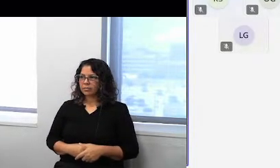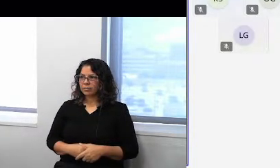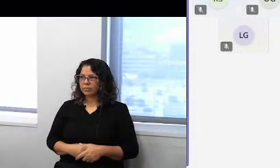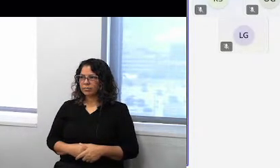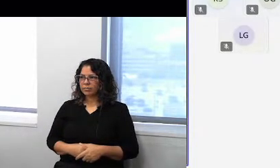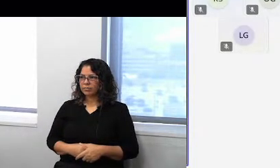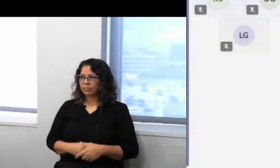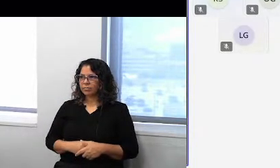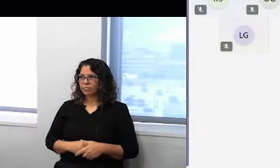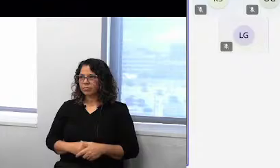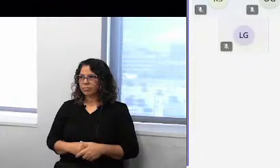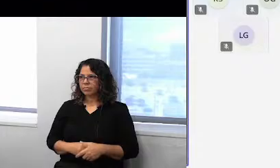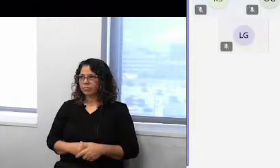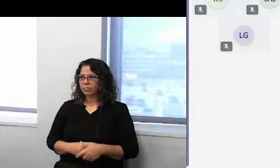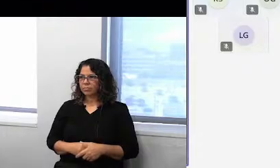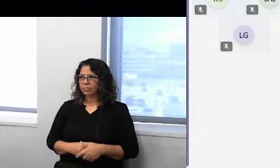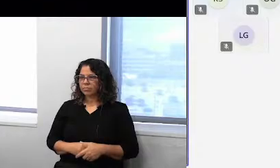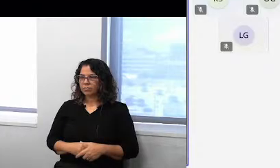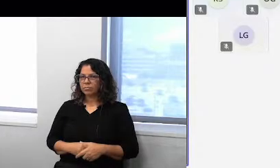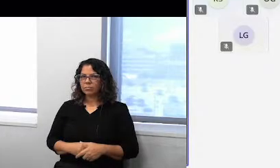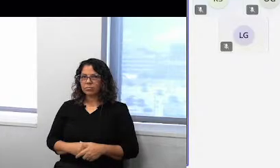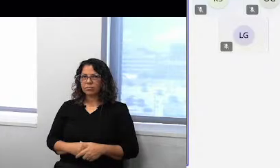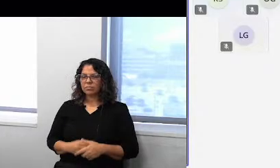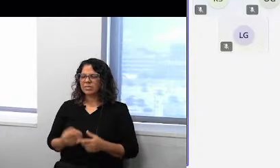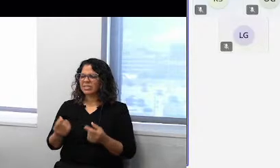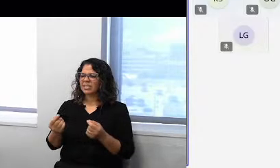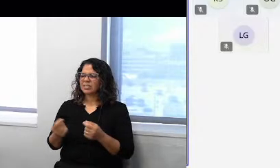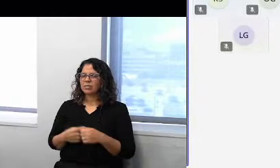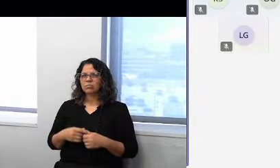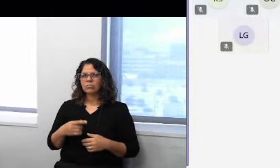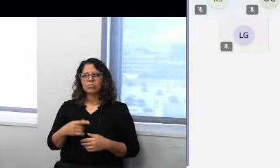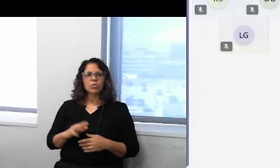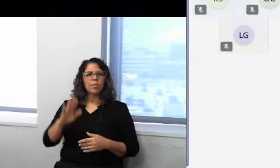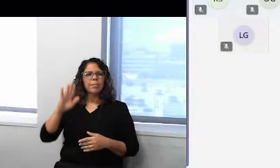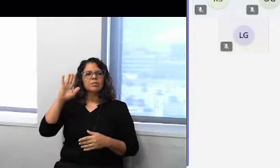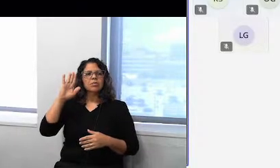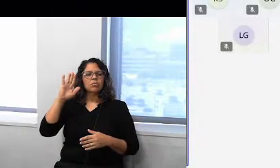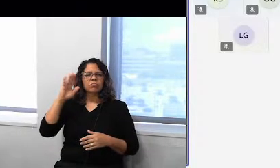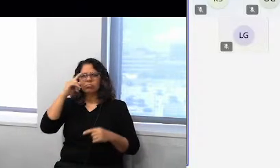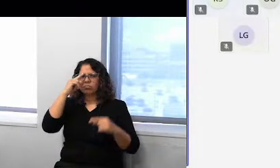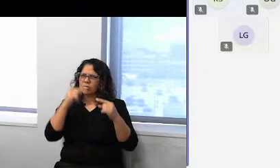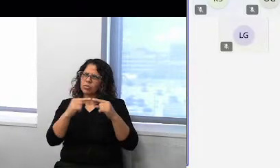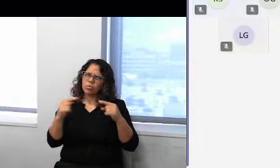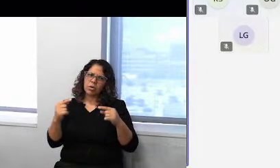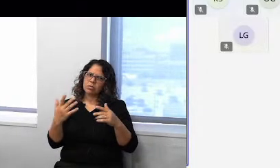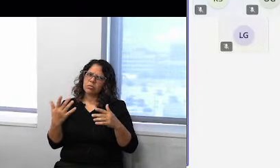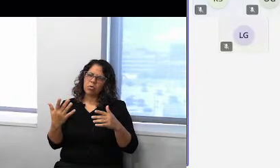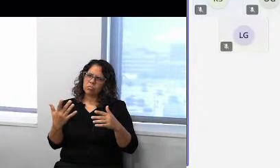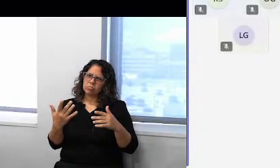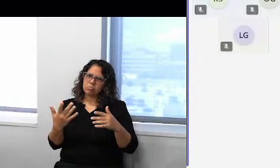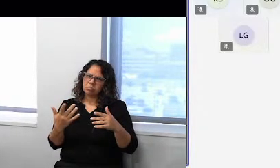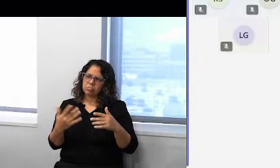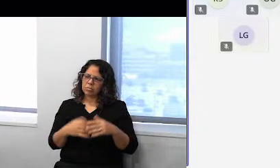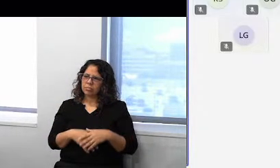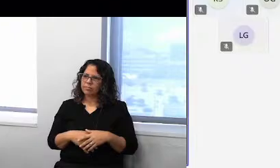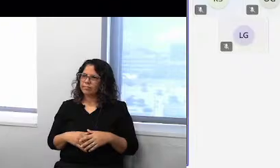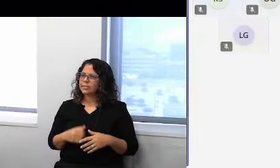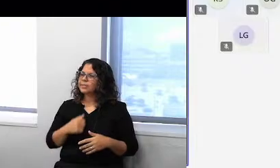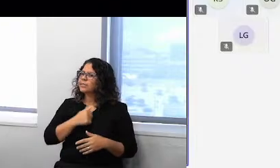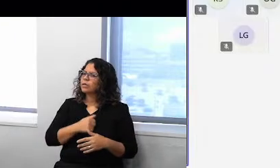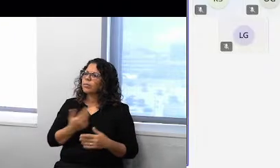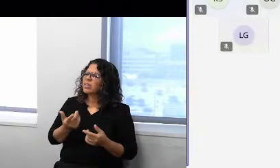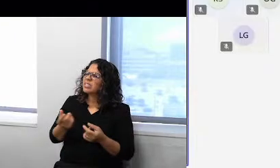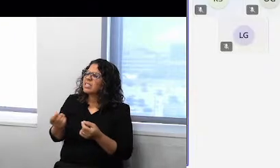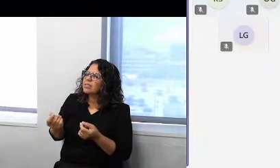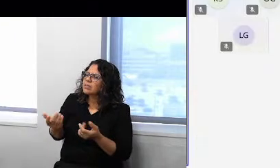What do they do? Objection as to the argument. Yes, that it be stricken. Okay, sorry. What do they do? I